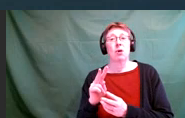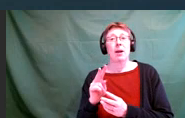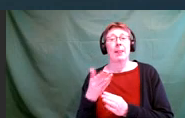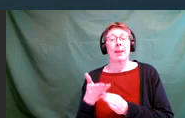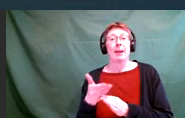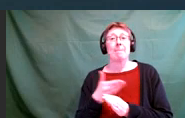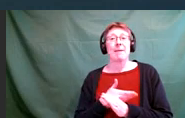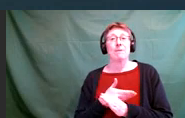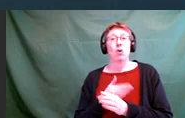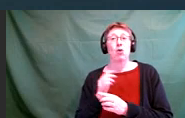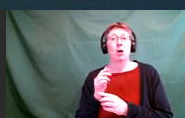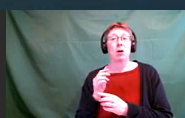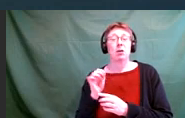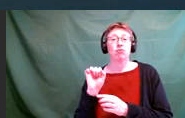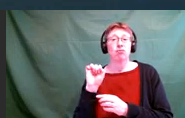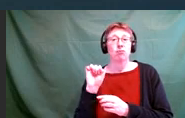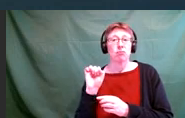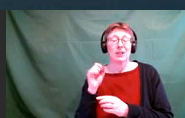invaded Ukraine,